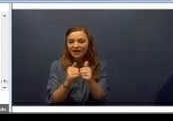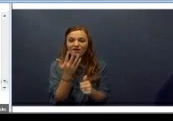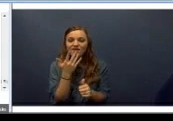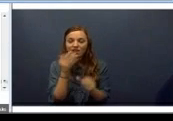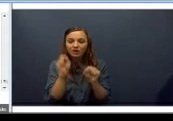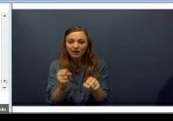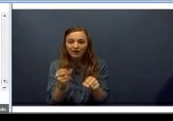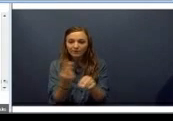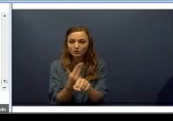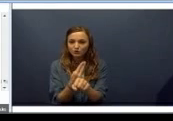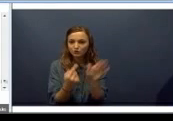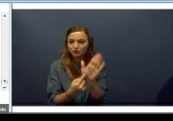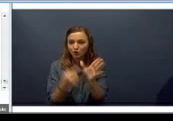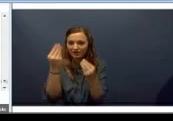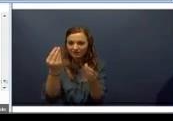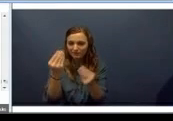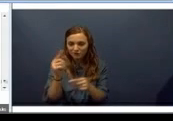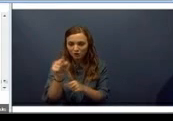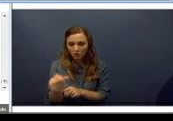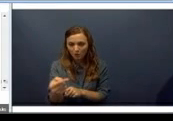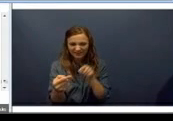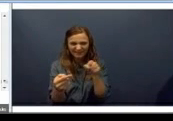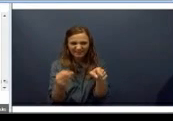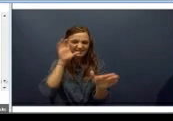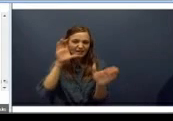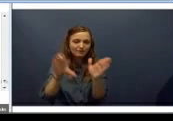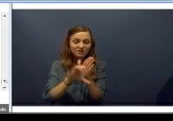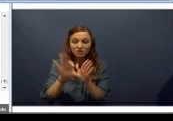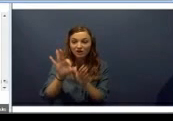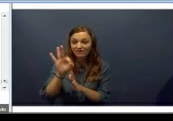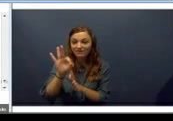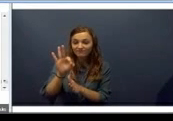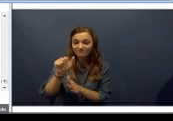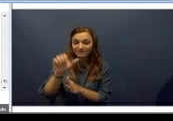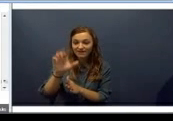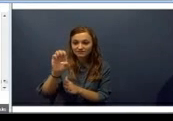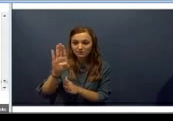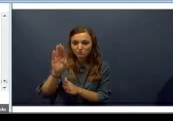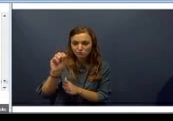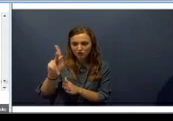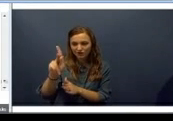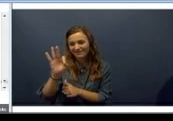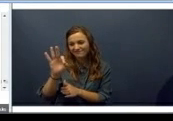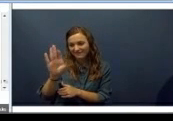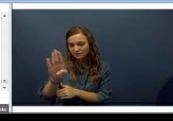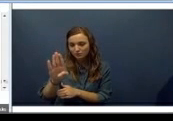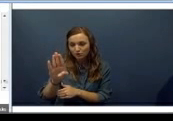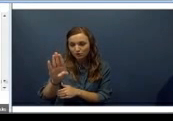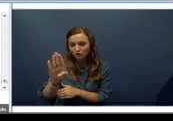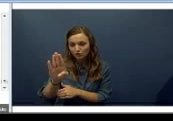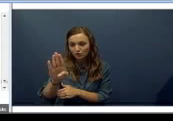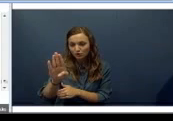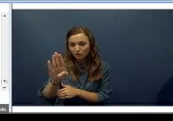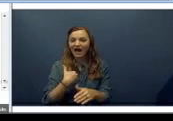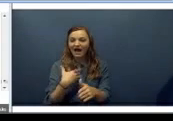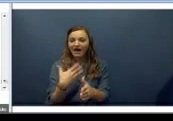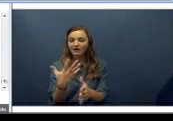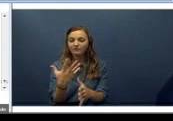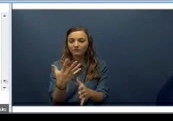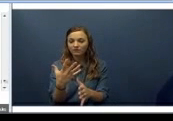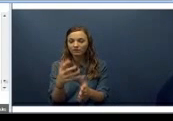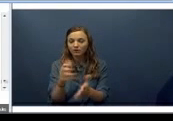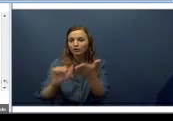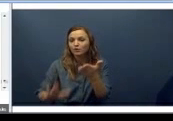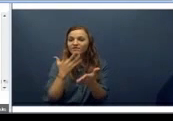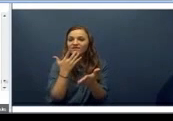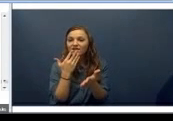And here's just an example of how color can be used to convey information only. This is a screenshot of a Facebook feed,